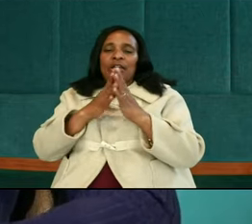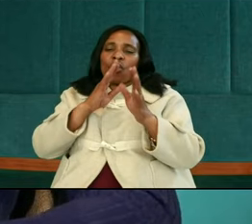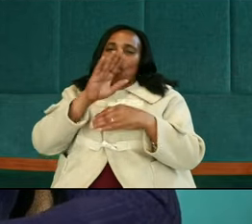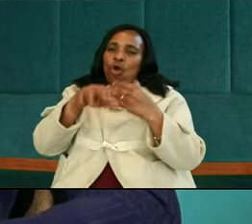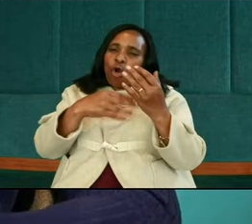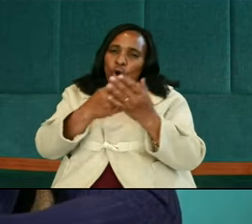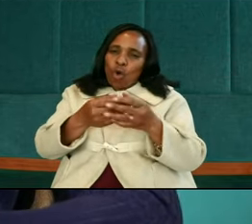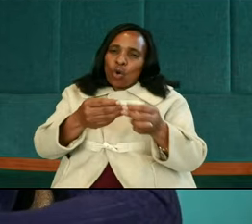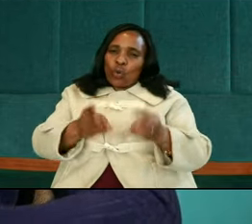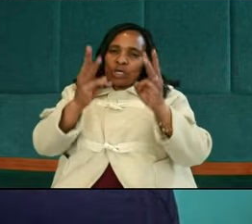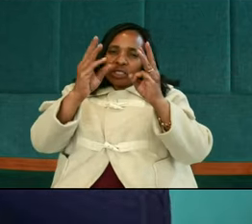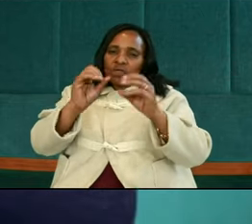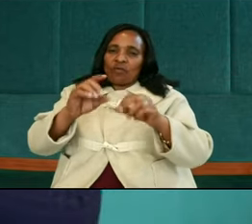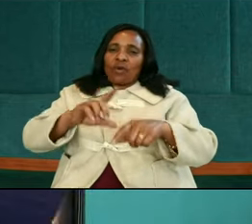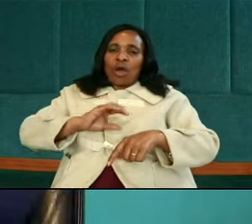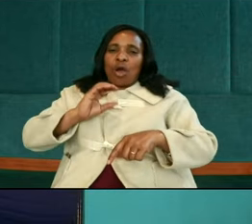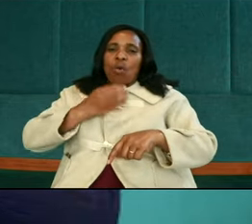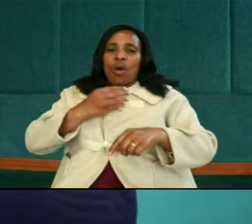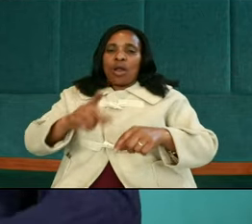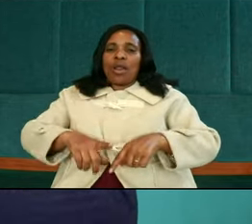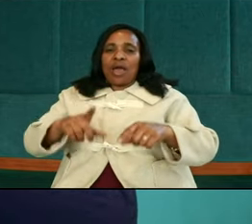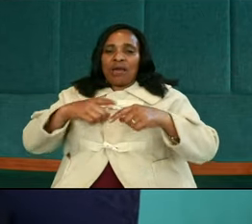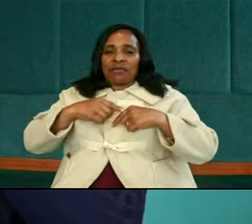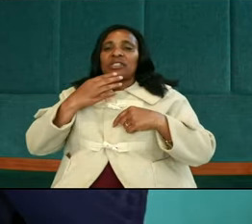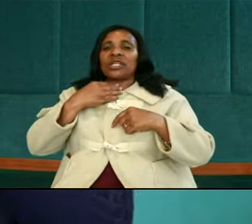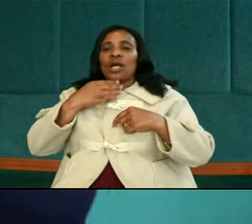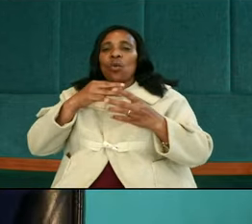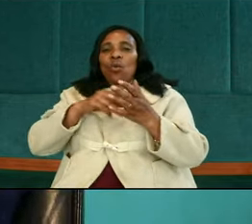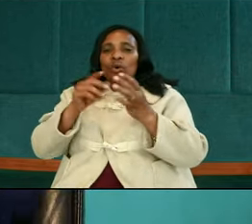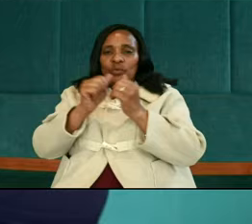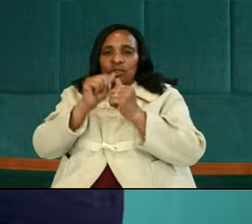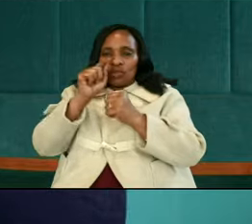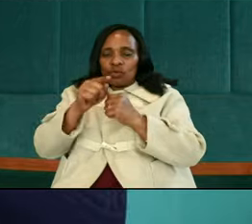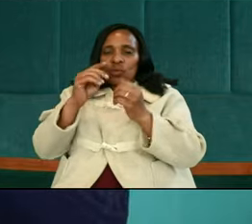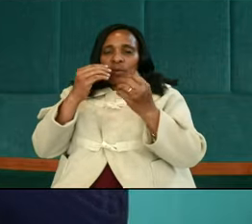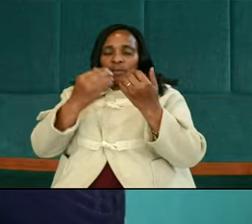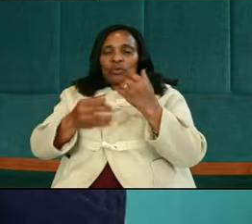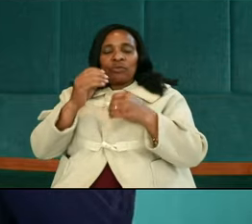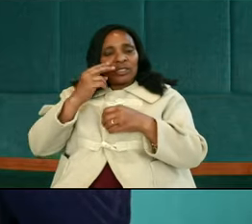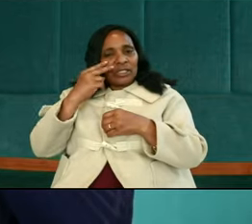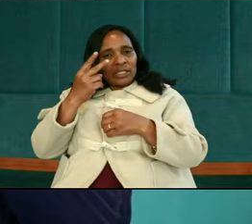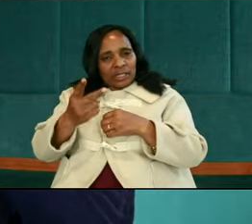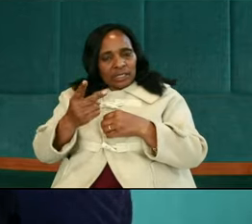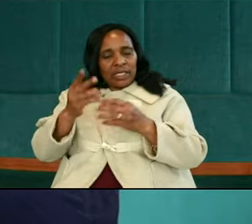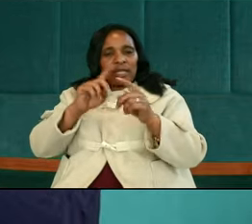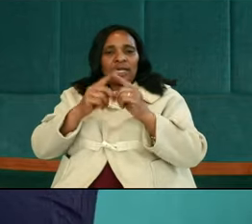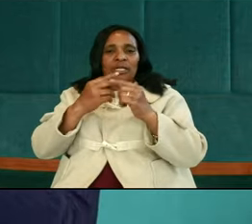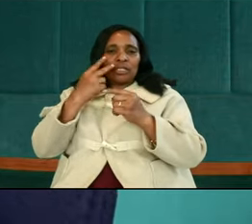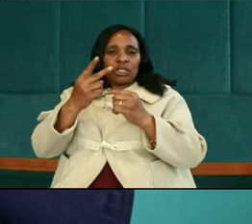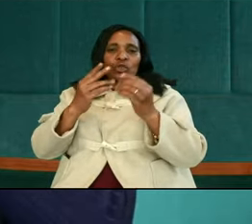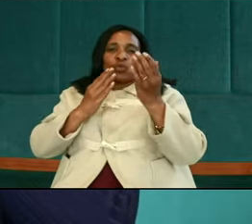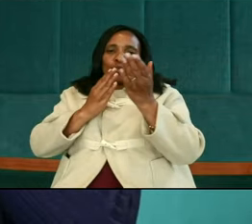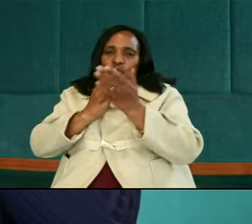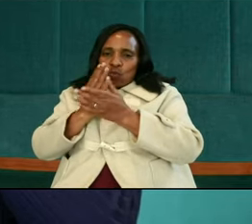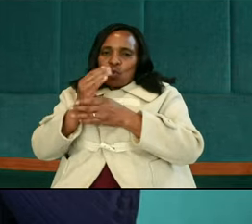of our life. We desire that we may walk with you, and that we may see you, and that we may see you through